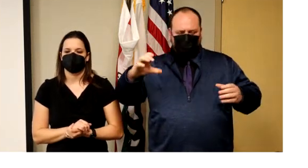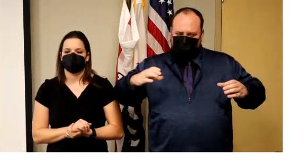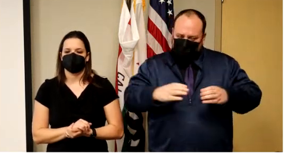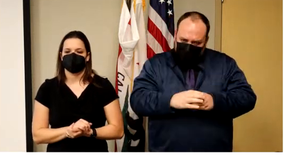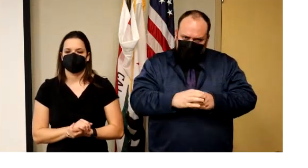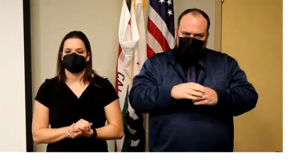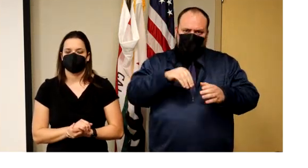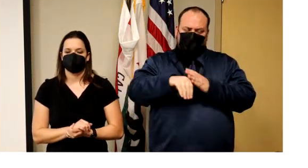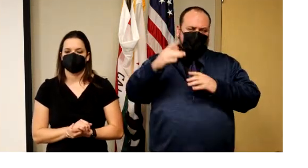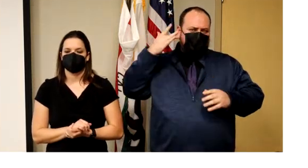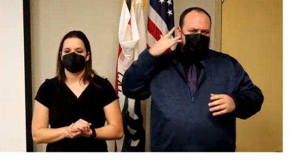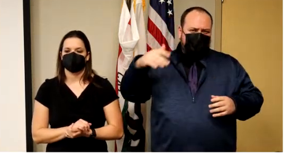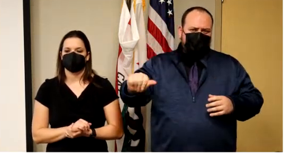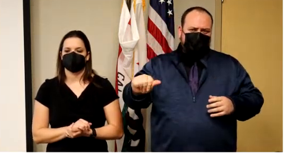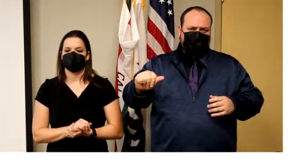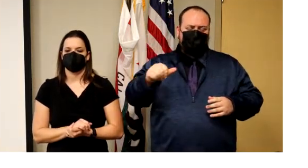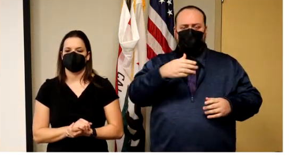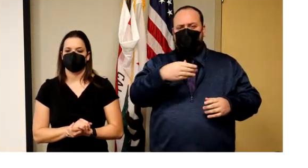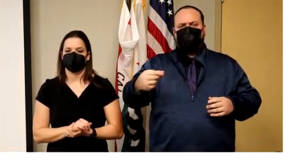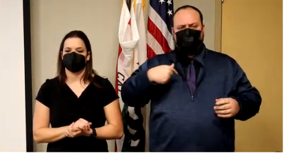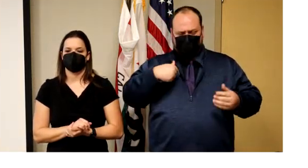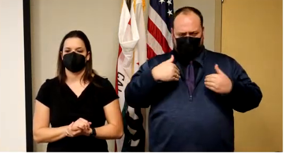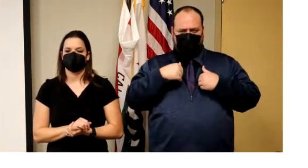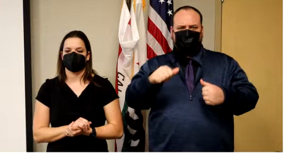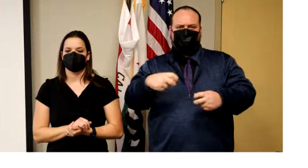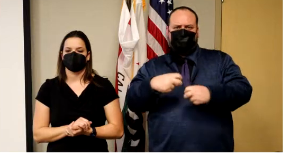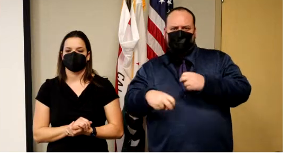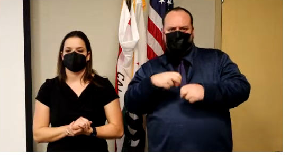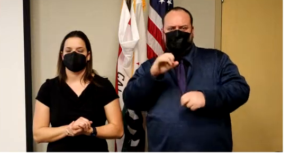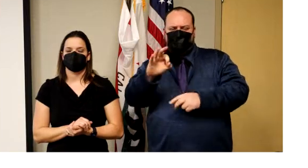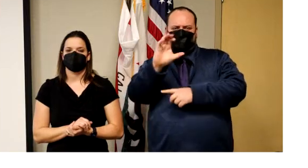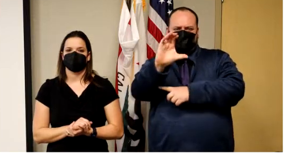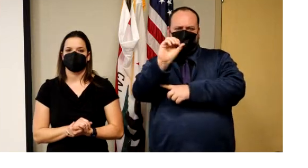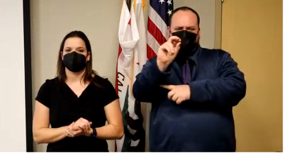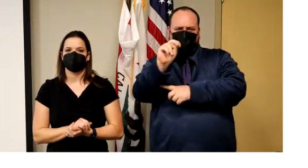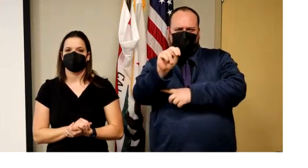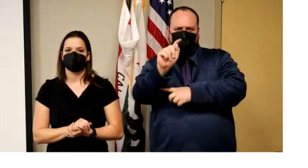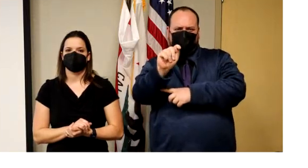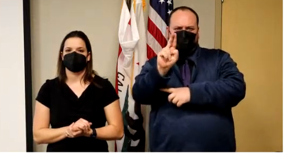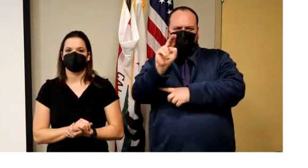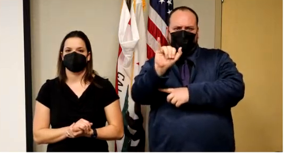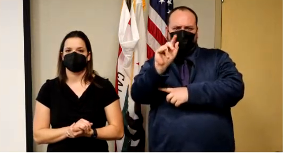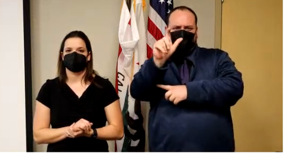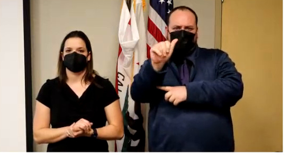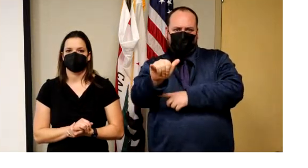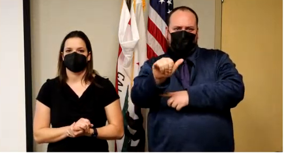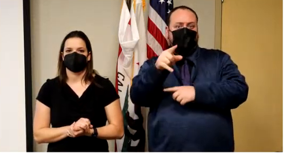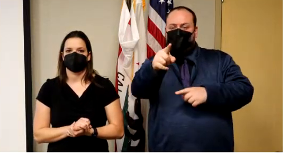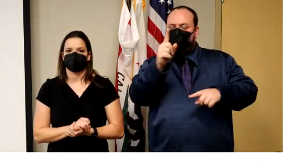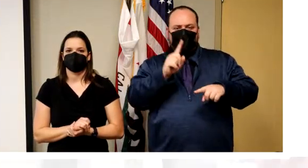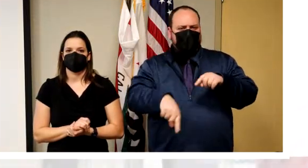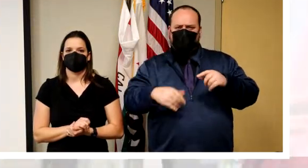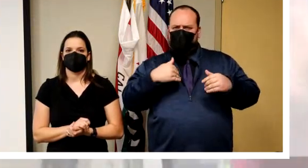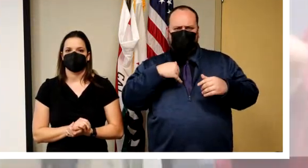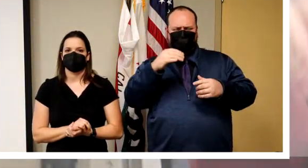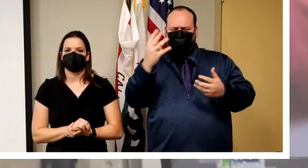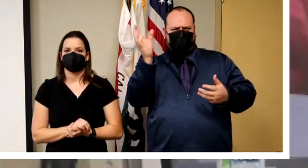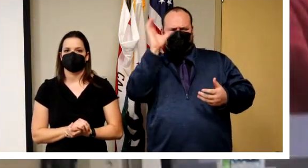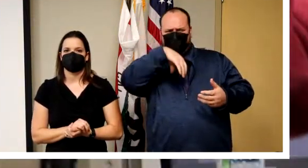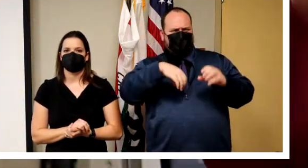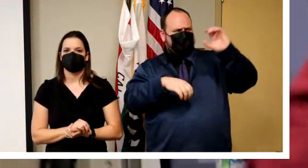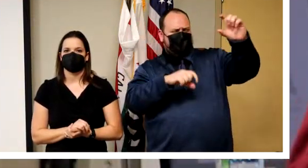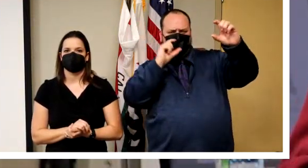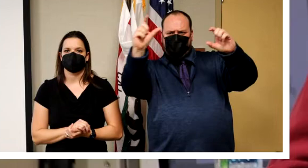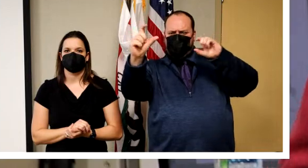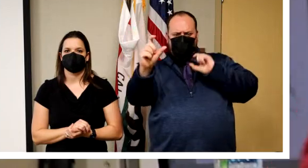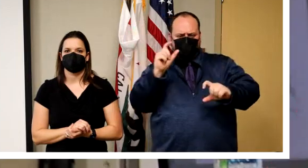issue in California. And then we have the issue of contiguity, the whole idea that you can't have little random spots all throughout Tulare County and just say, well,